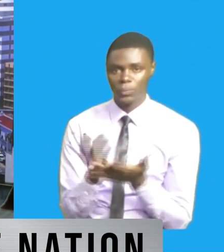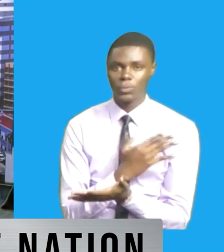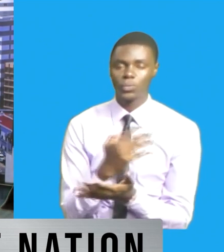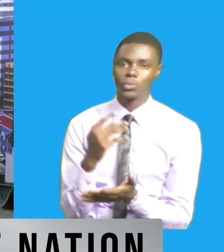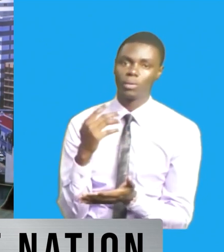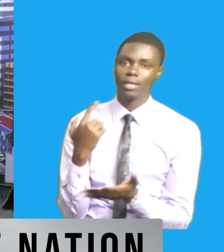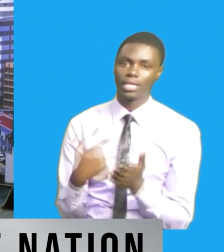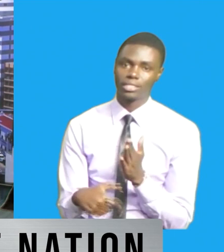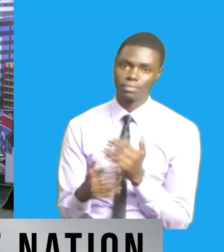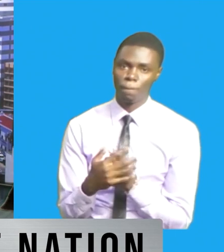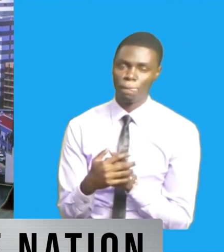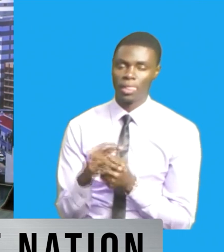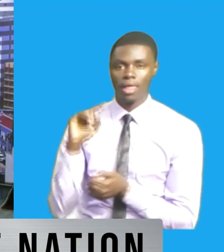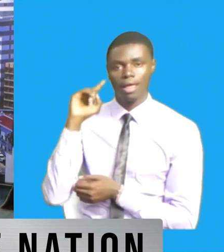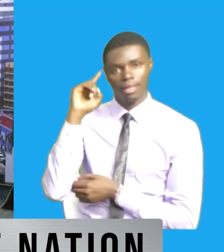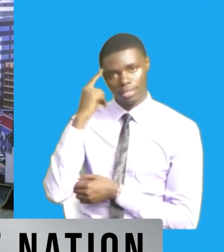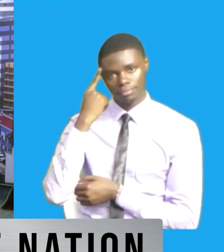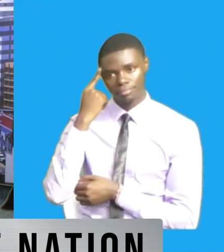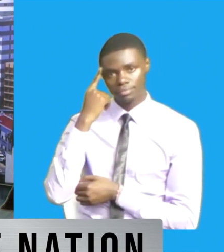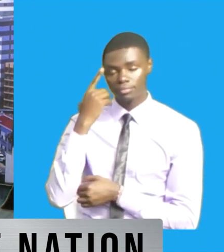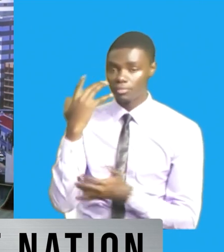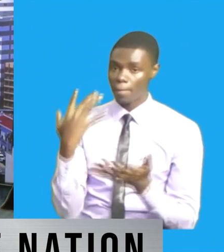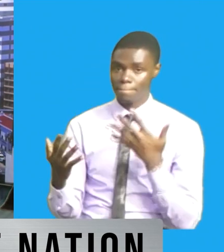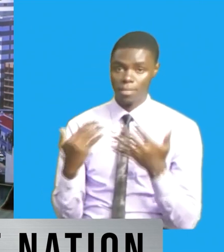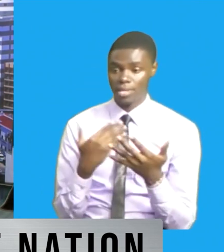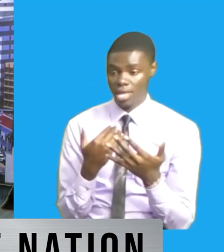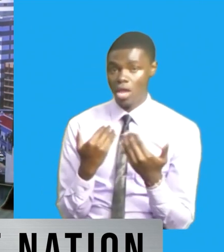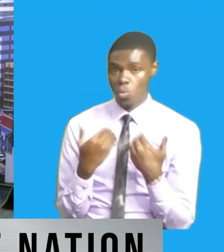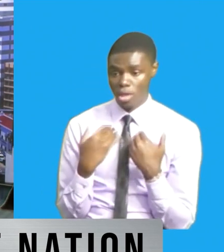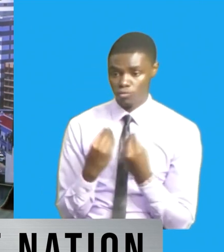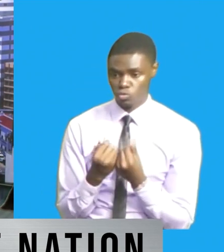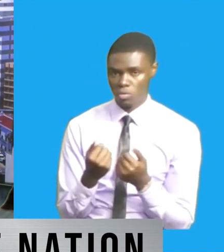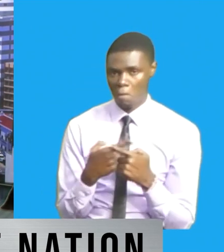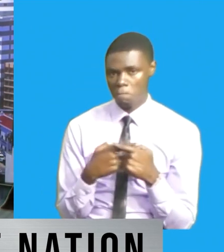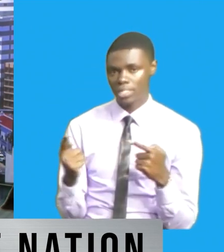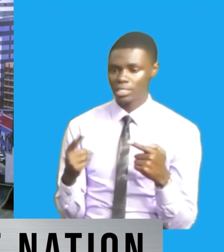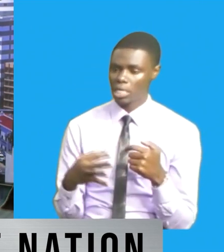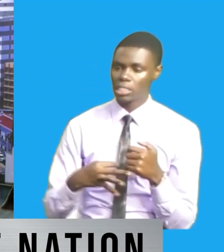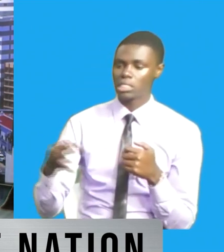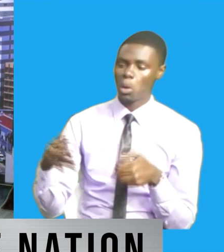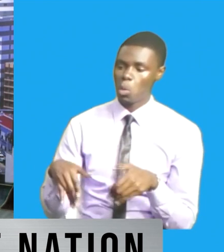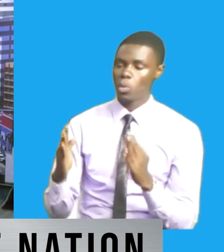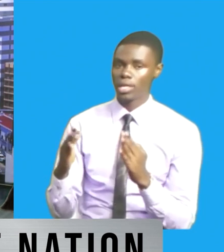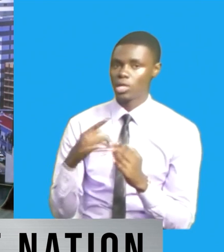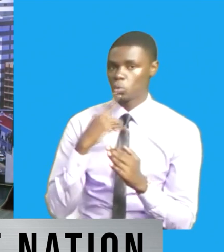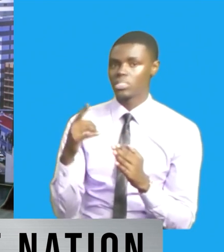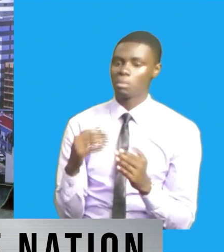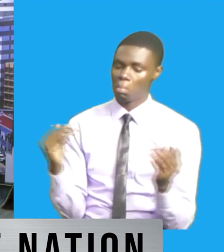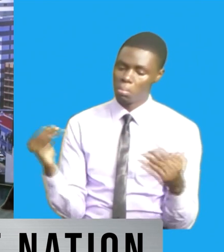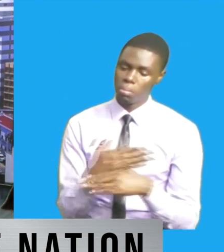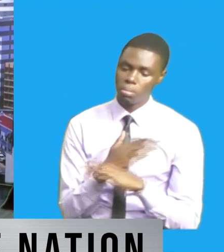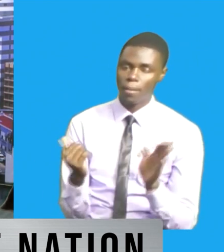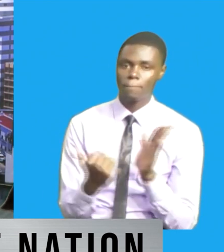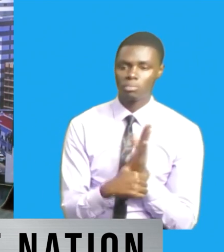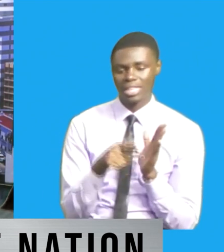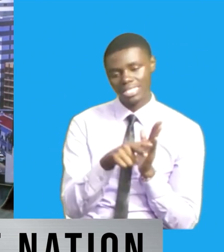tunaelekea. Right. So I think we maybe have the solution. It's just a long route, lakini si wanasemanga shortcut ndio inatanga shida, na hii